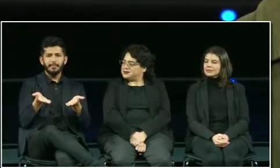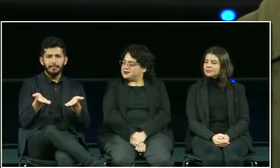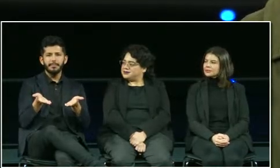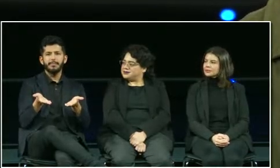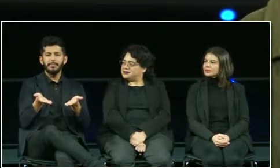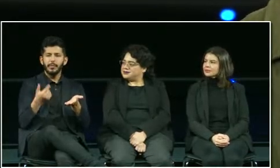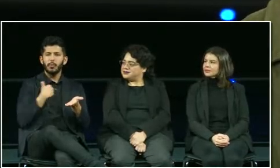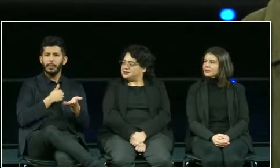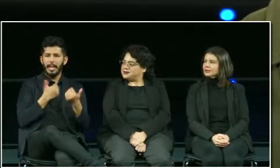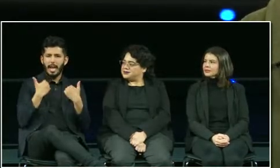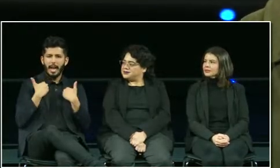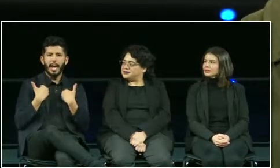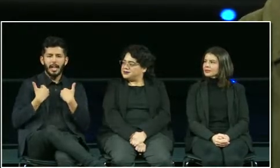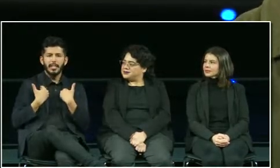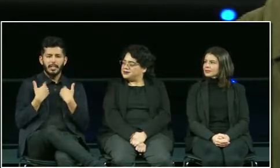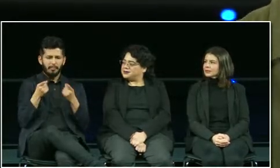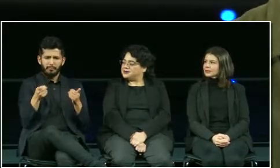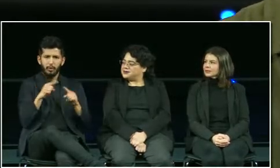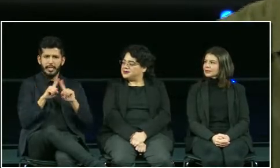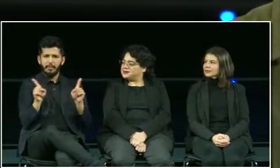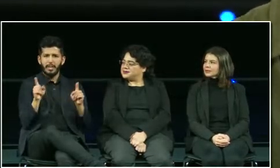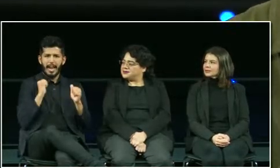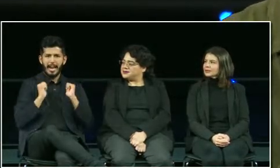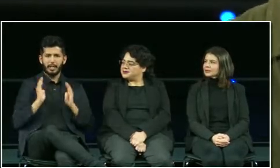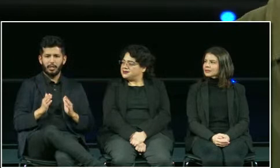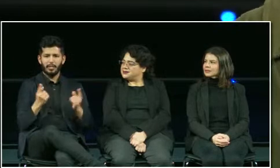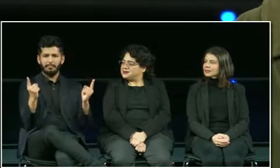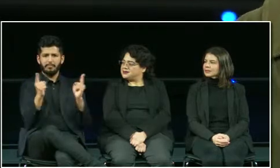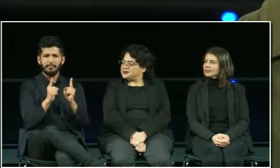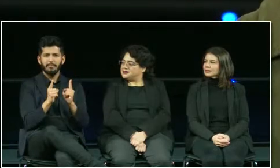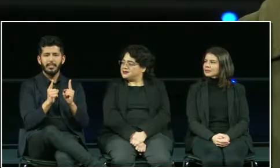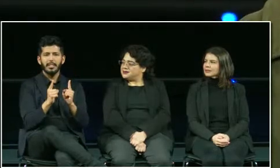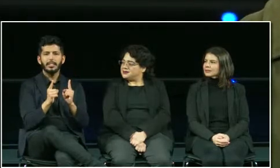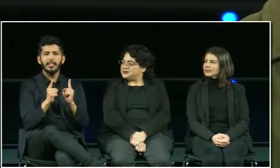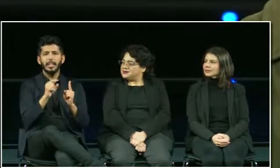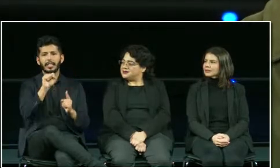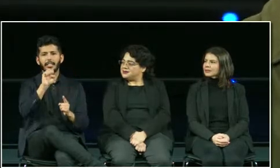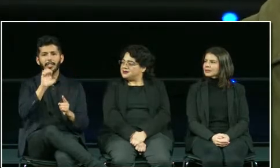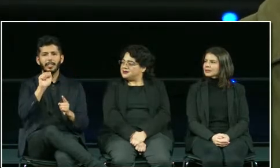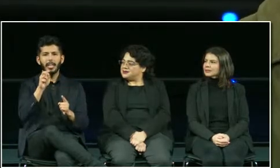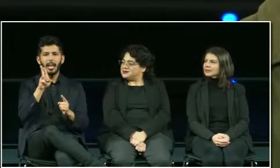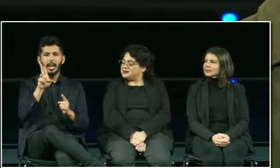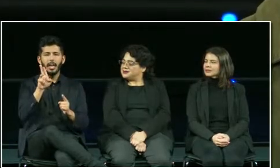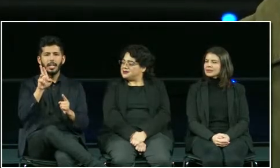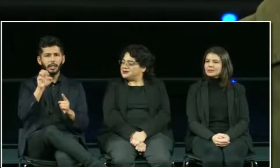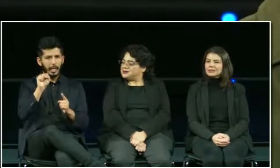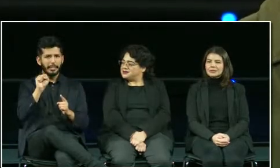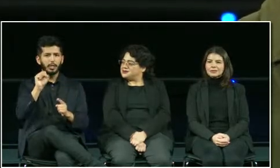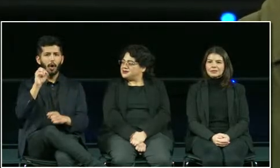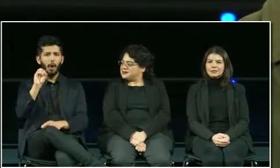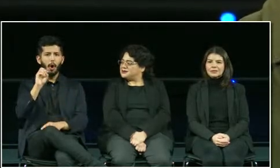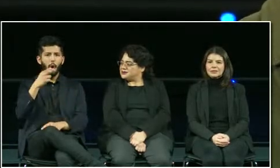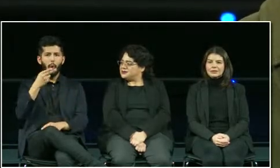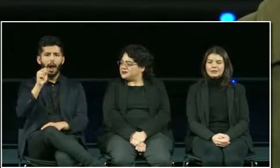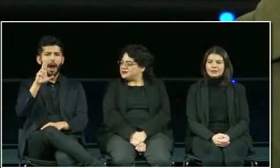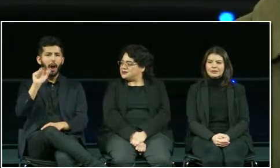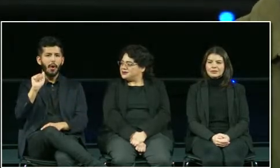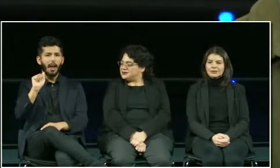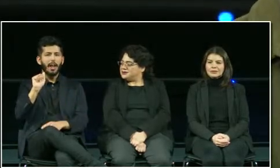we had these tapes in from different actors, and it was we couldn't quite find the thing. And then Seamus O'Hara, the remarkable Seamus O'Hara, who plays Turlough in the